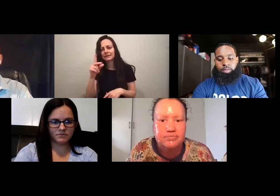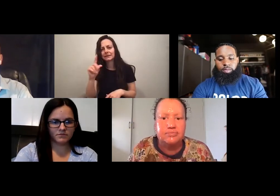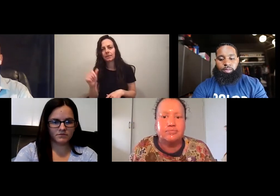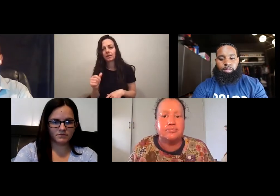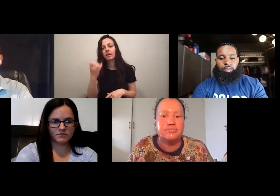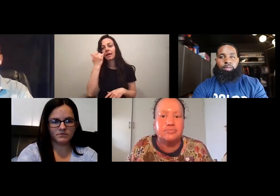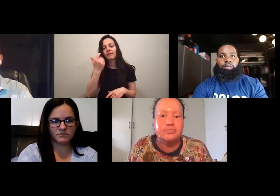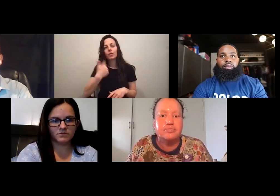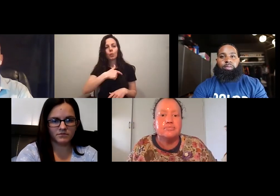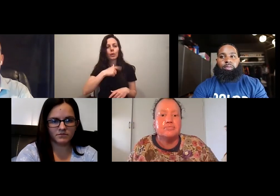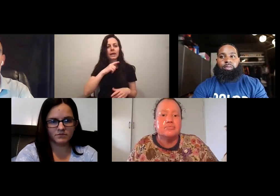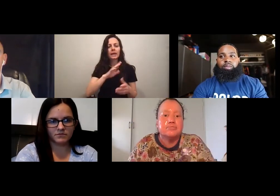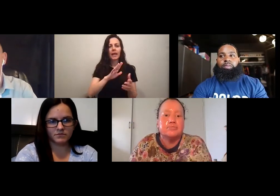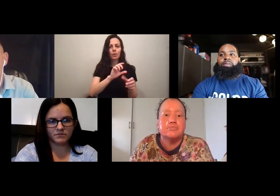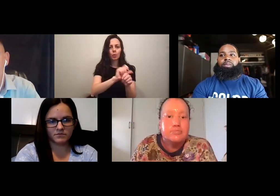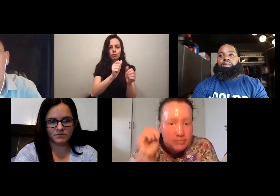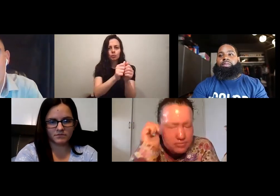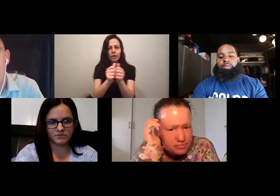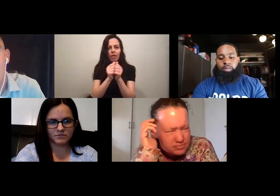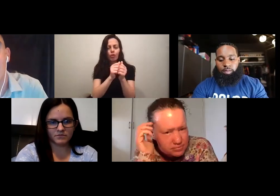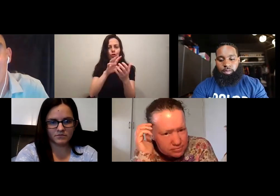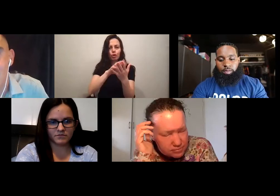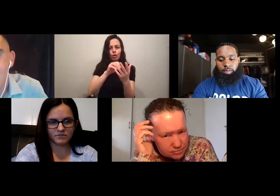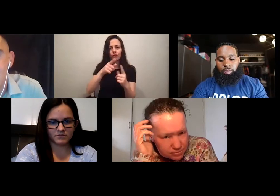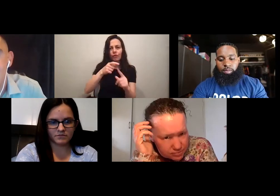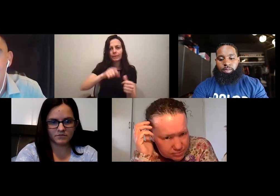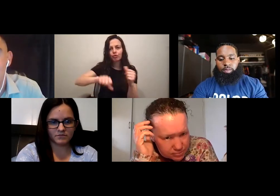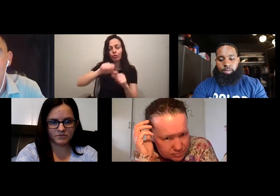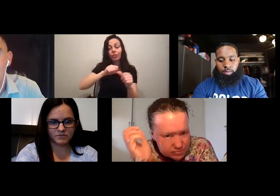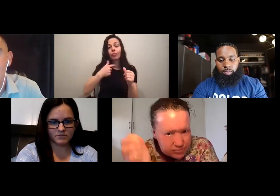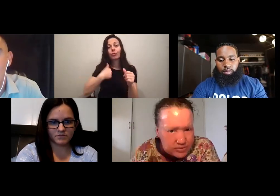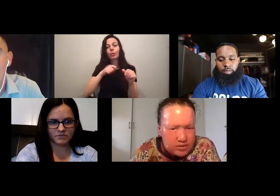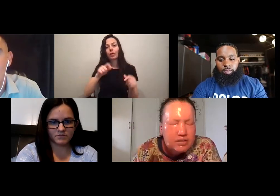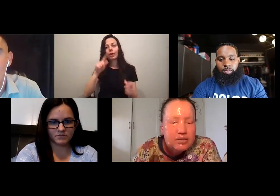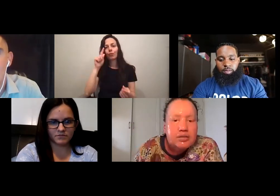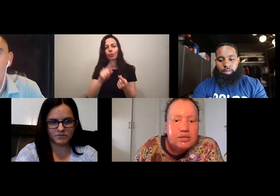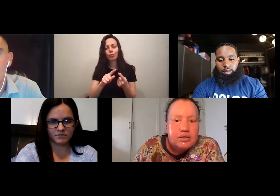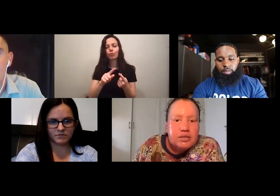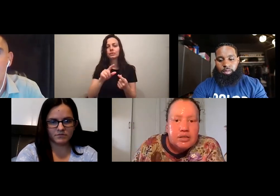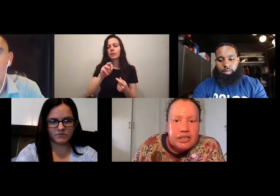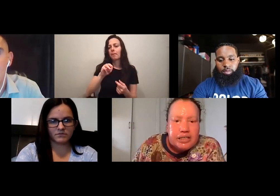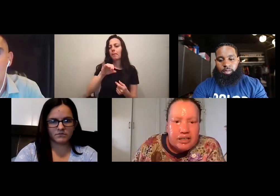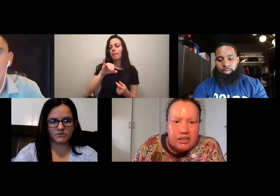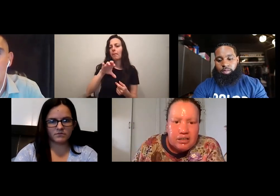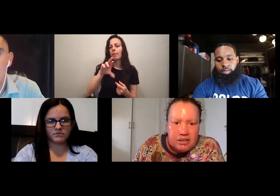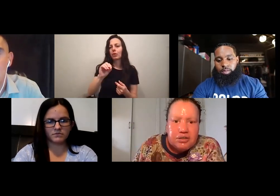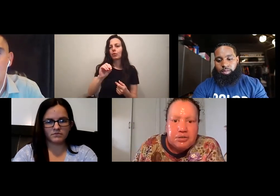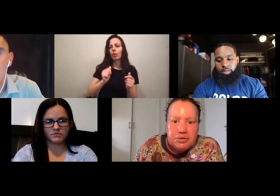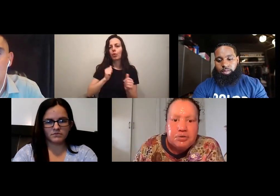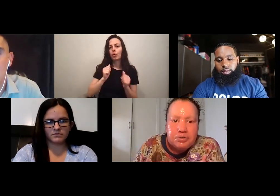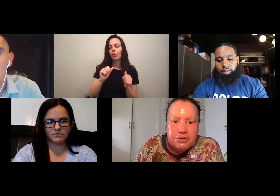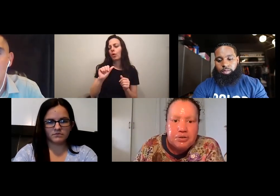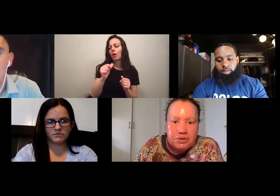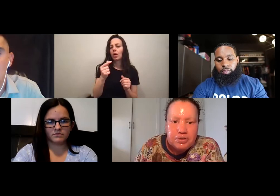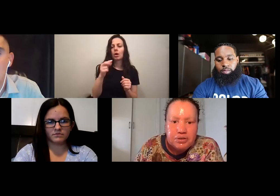another, we can, I think, decrease the overall prevalence of microaggressions just based off of